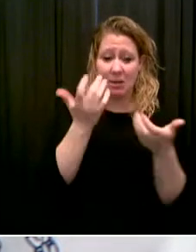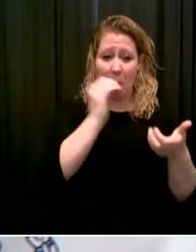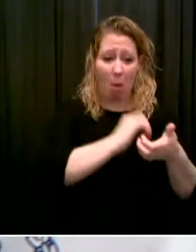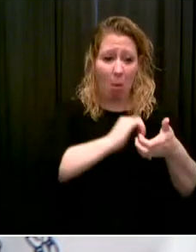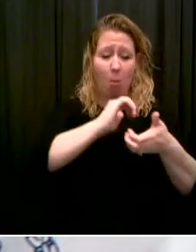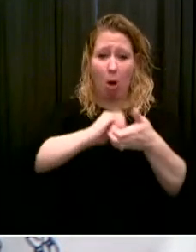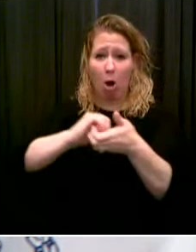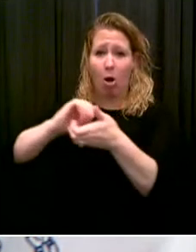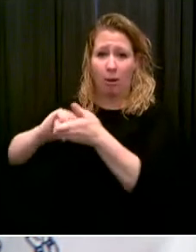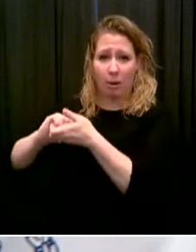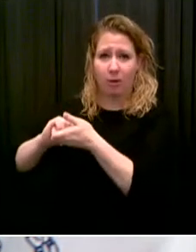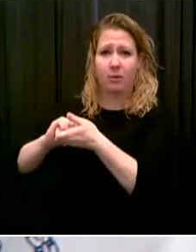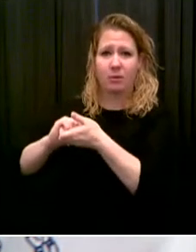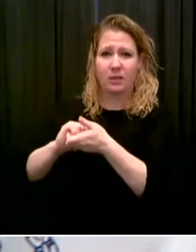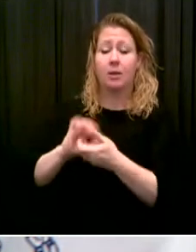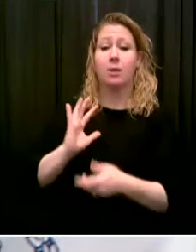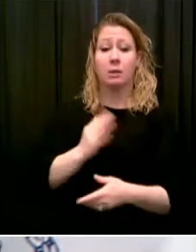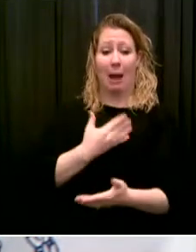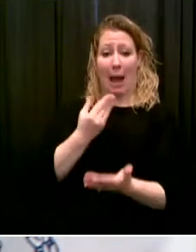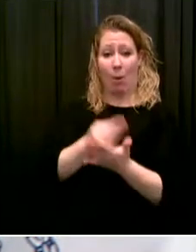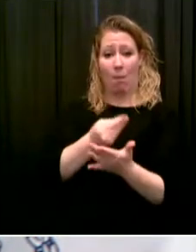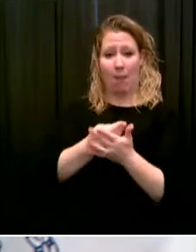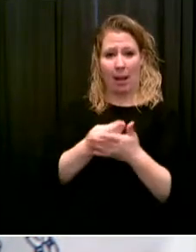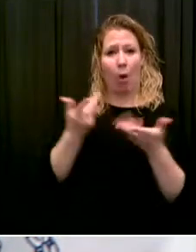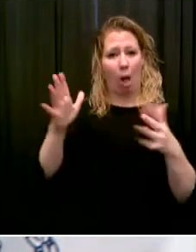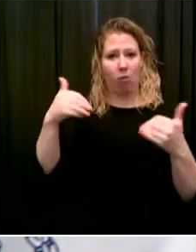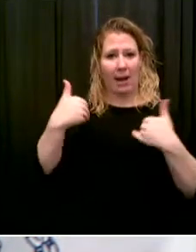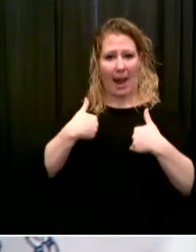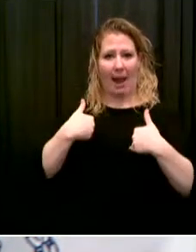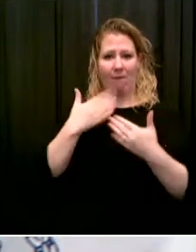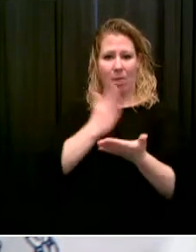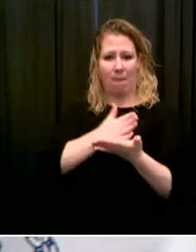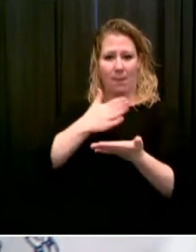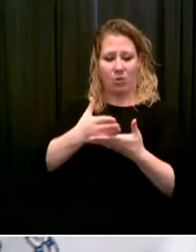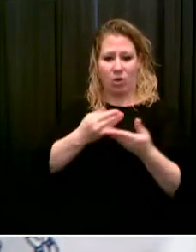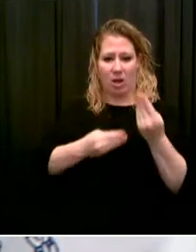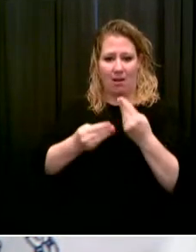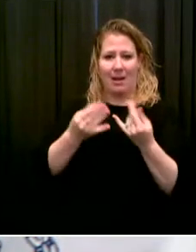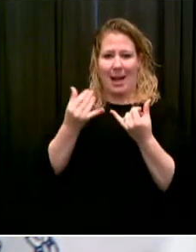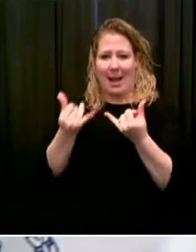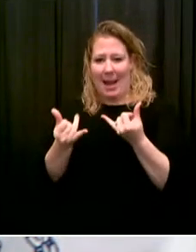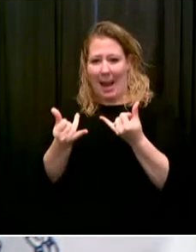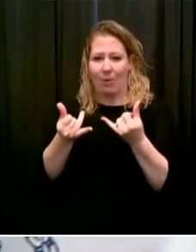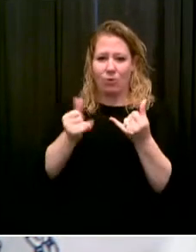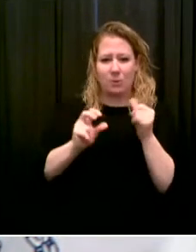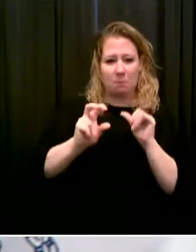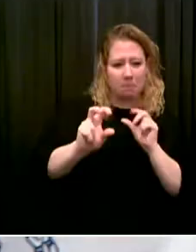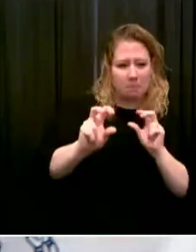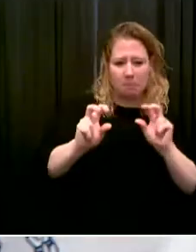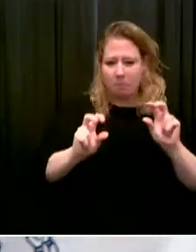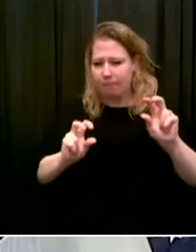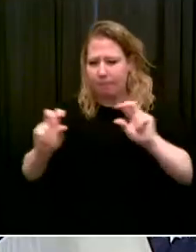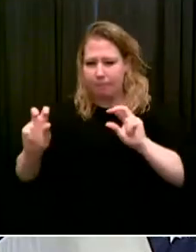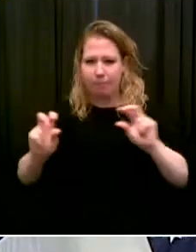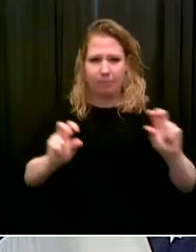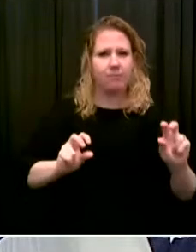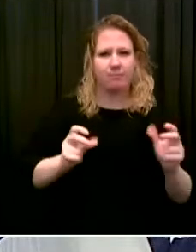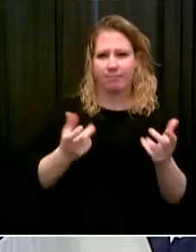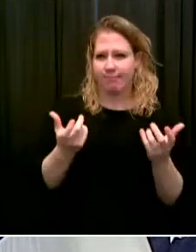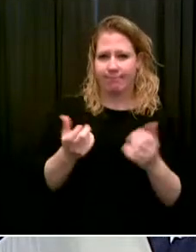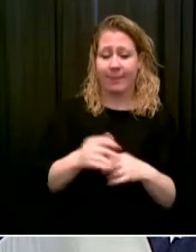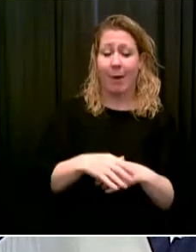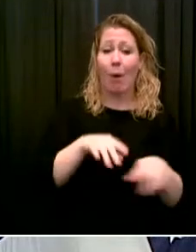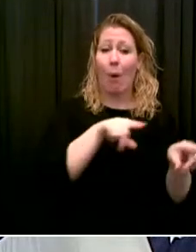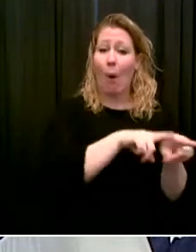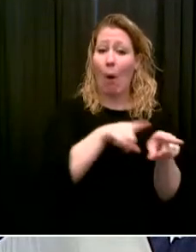money, and we're trying to organize a movement to get donations to see a few things come to fruition. and I would strongly urge